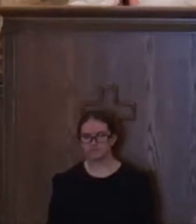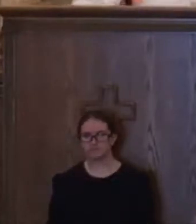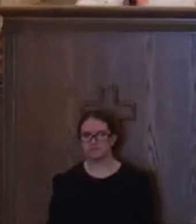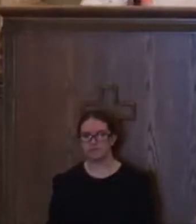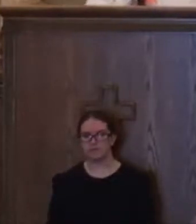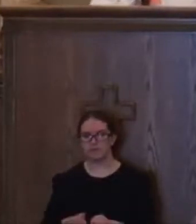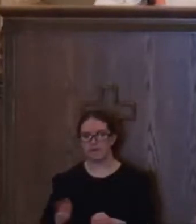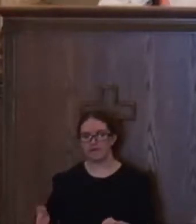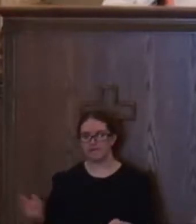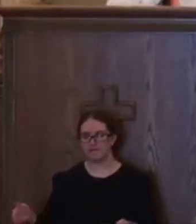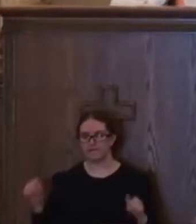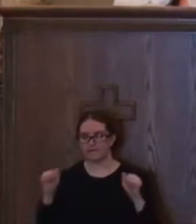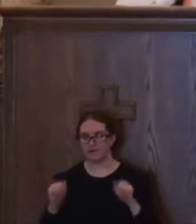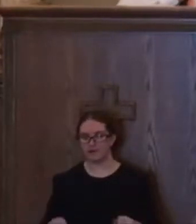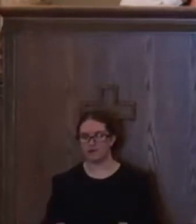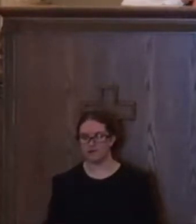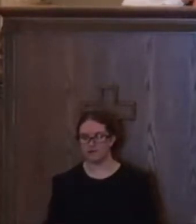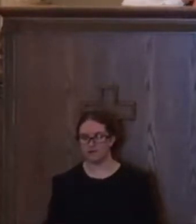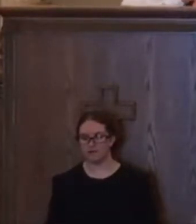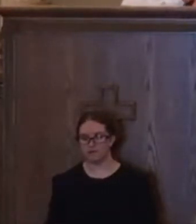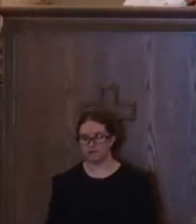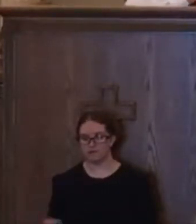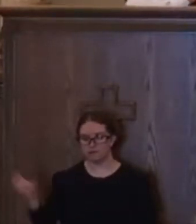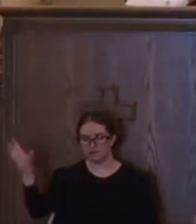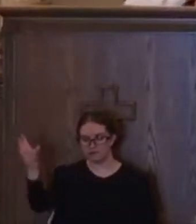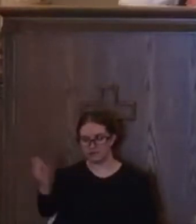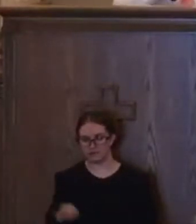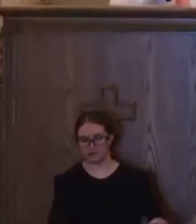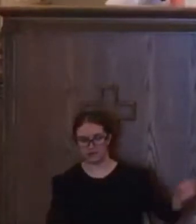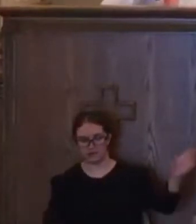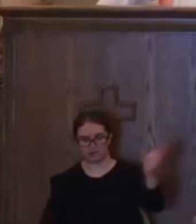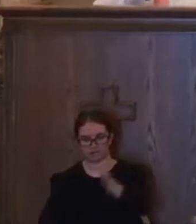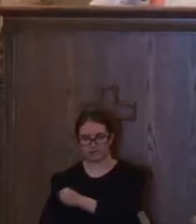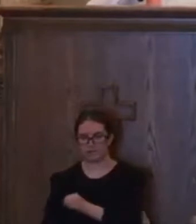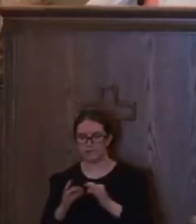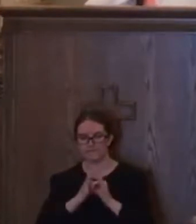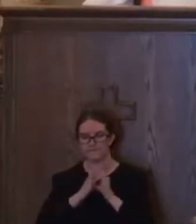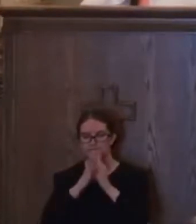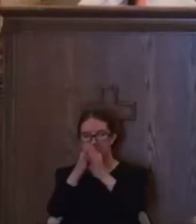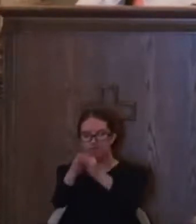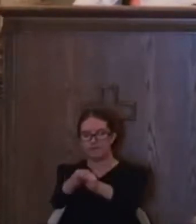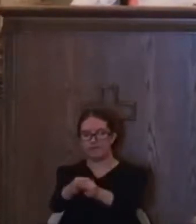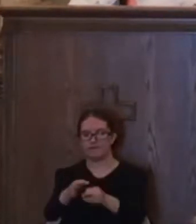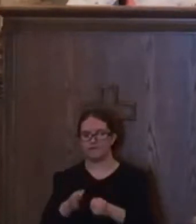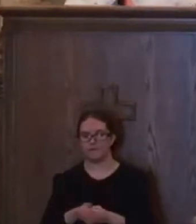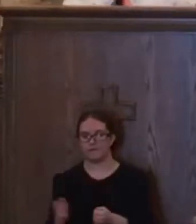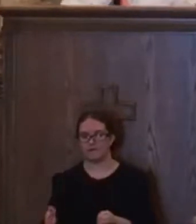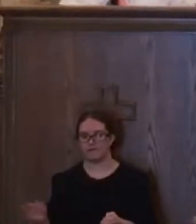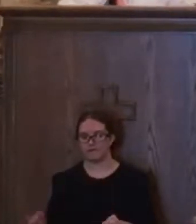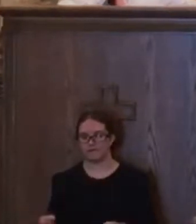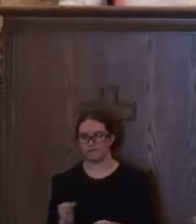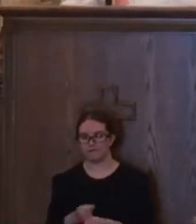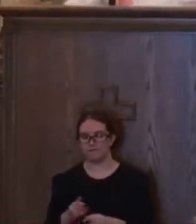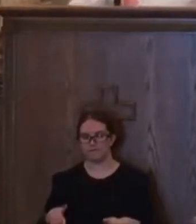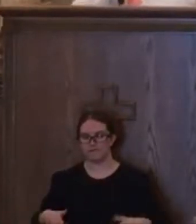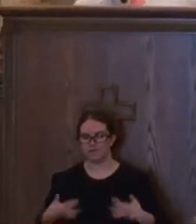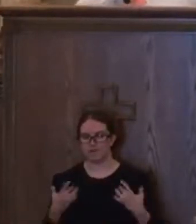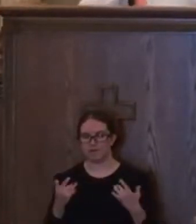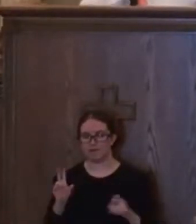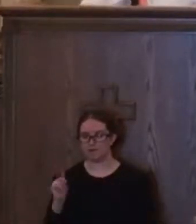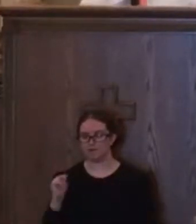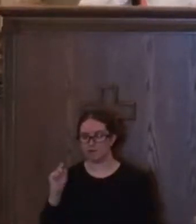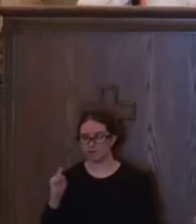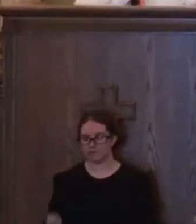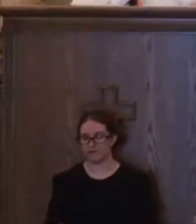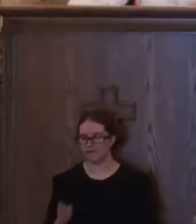He'll do everything he can to tear your faith apart. Yes, sir. He'll do everything he can to make you feel like there's no need